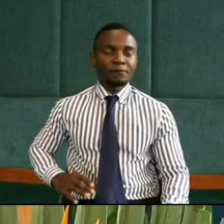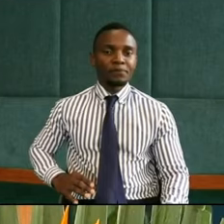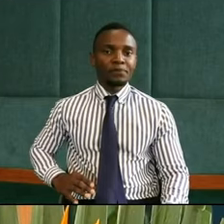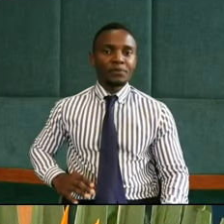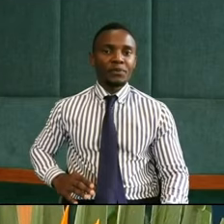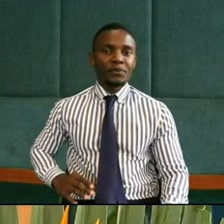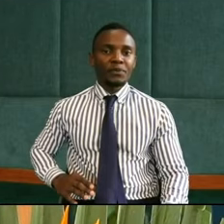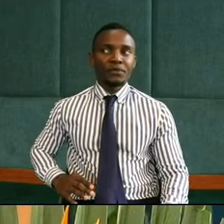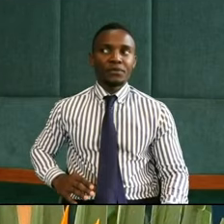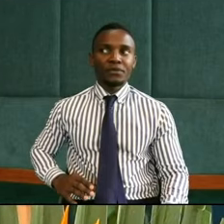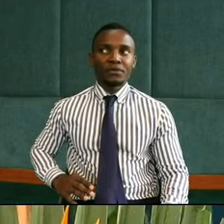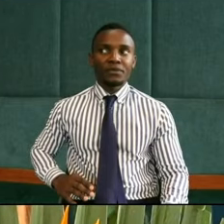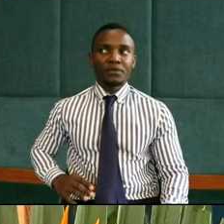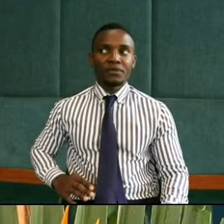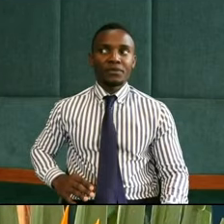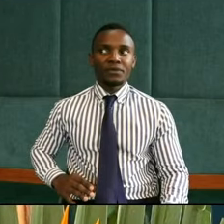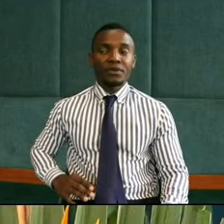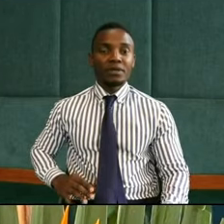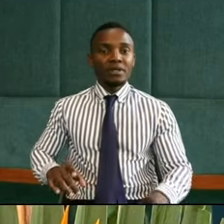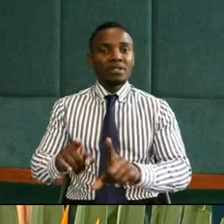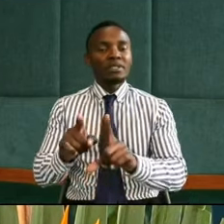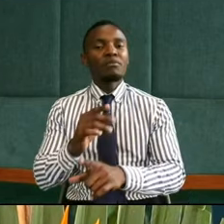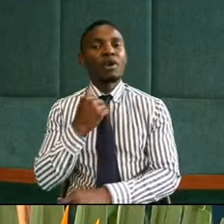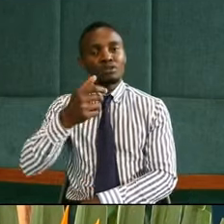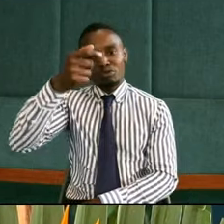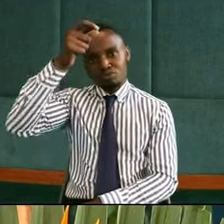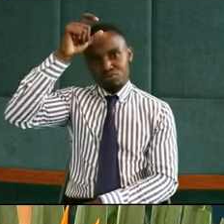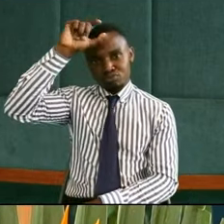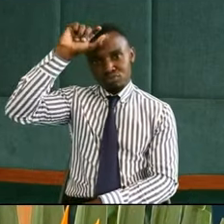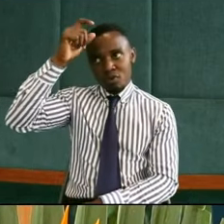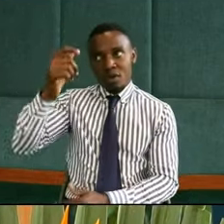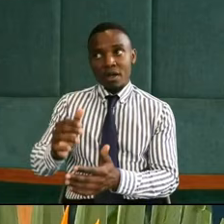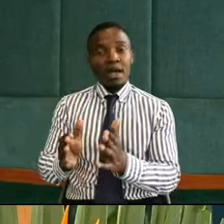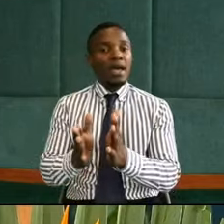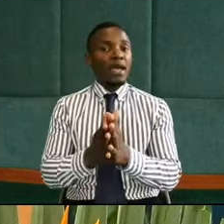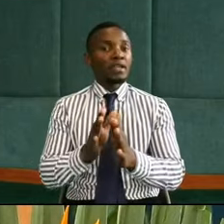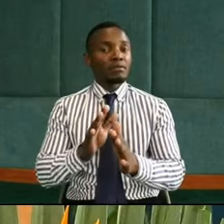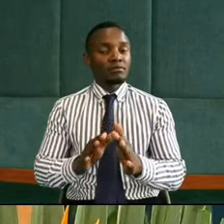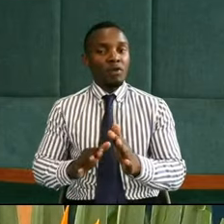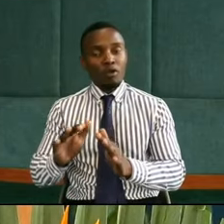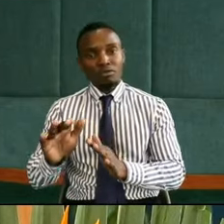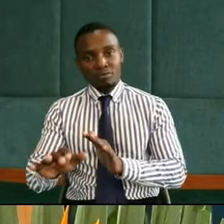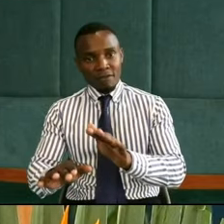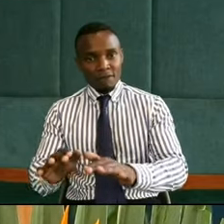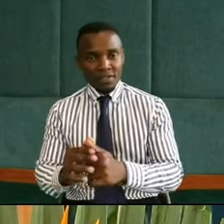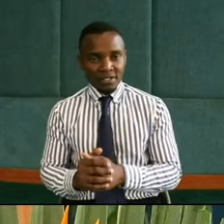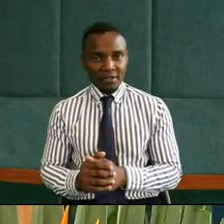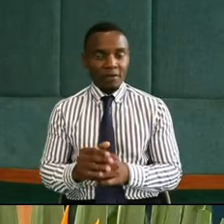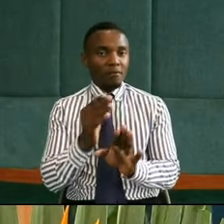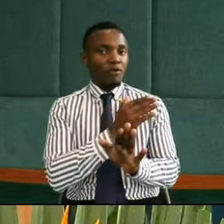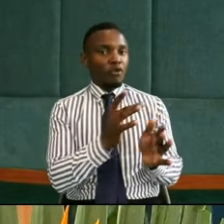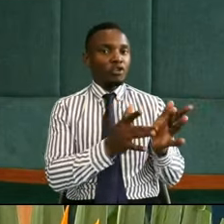and poured upon the head of Jesus Christ and poured on his feet, anointing Jesus Christ before his